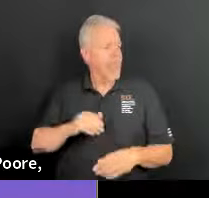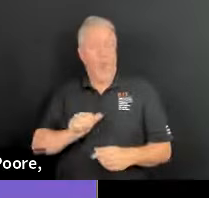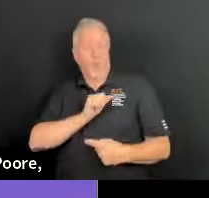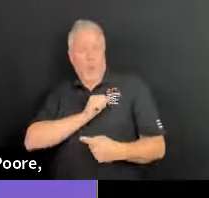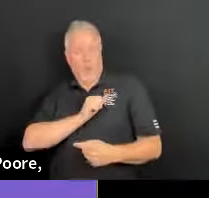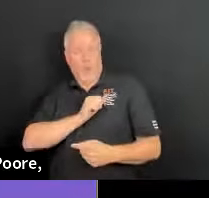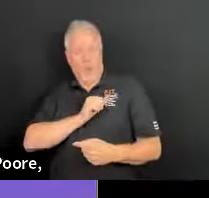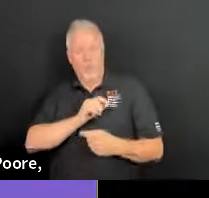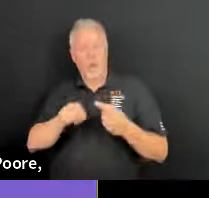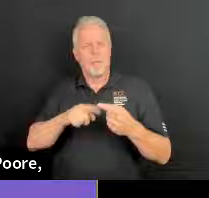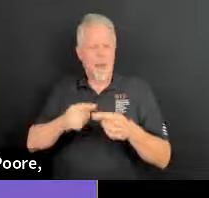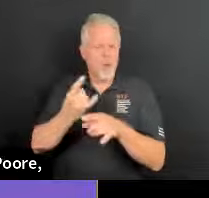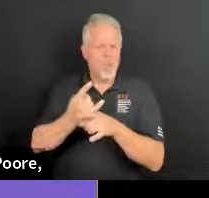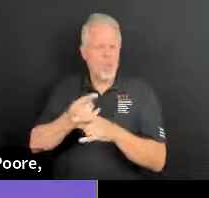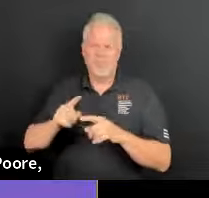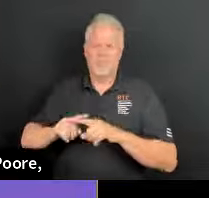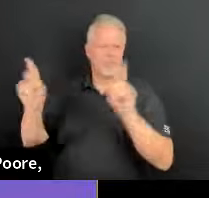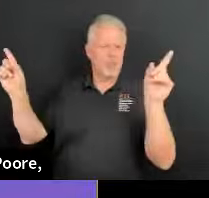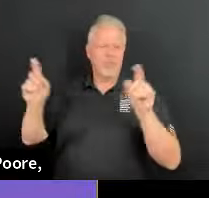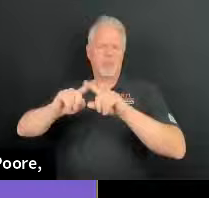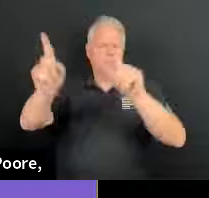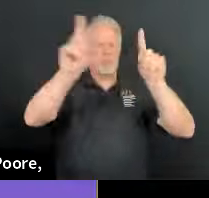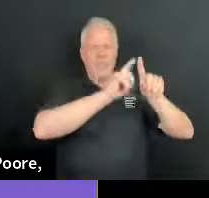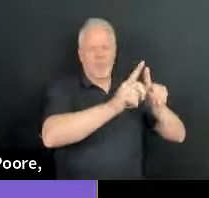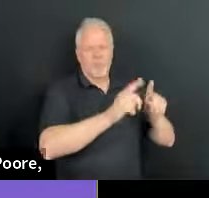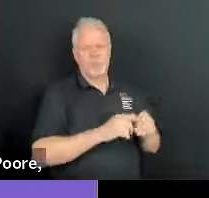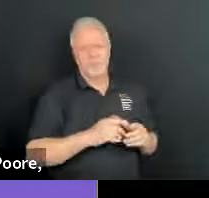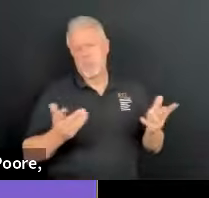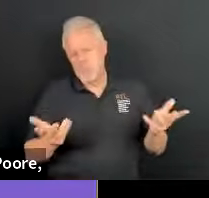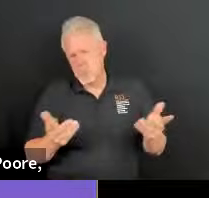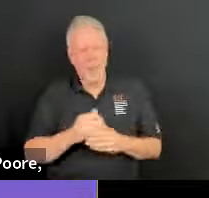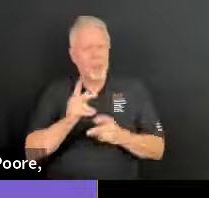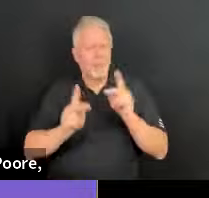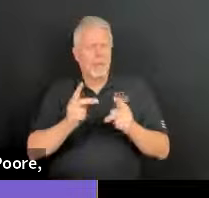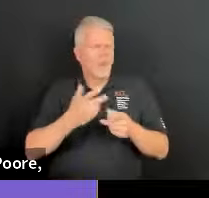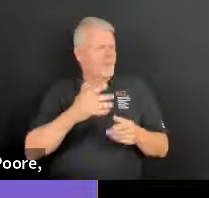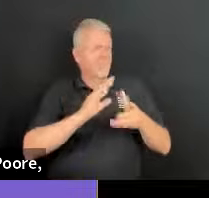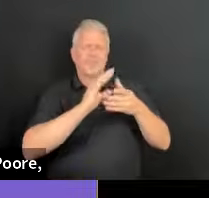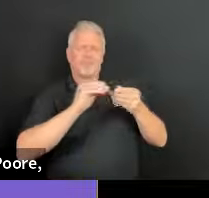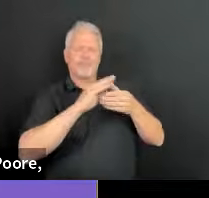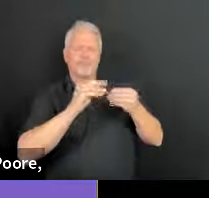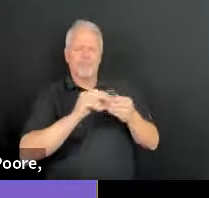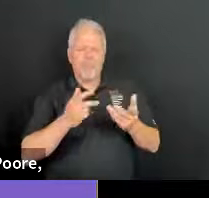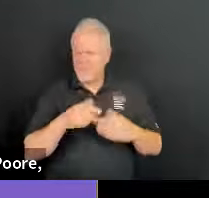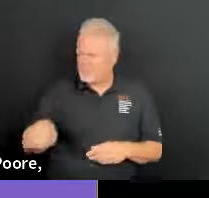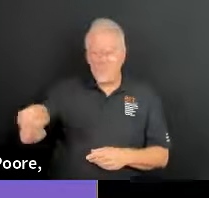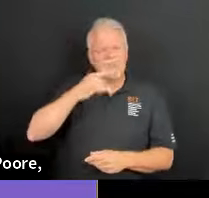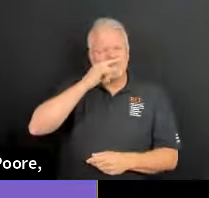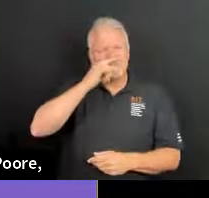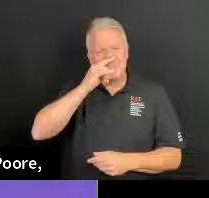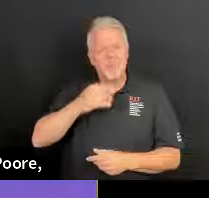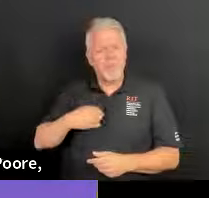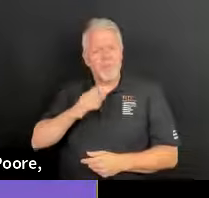and their philosophies and their attitude about alcohol may be different when you get into different